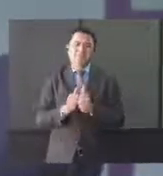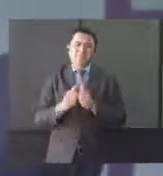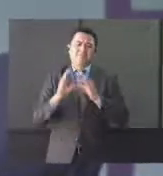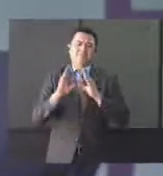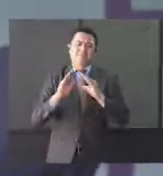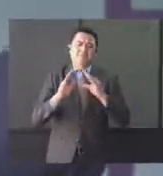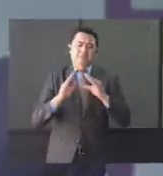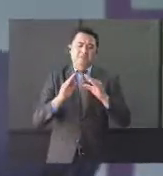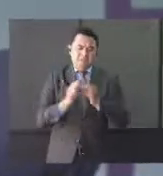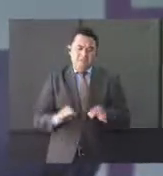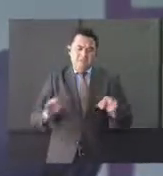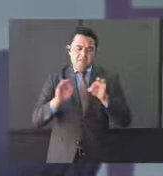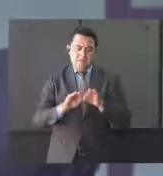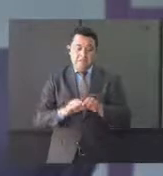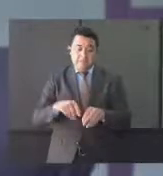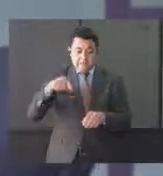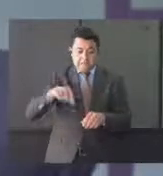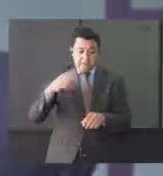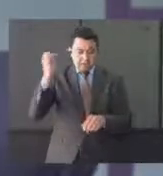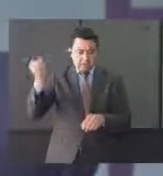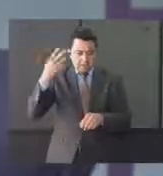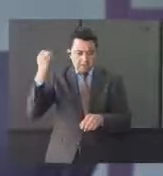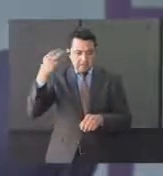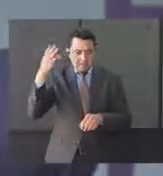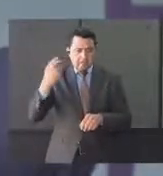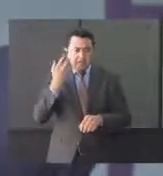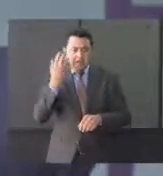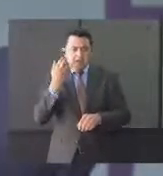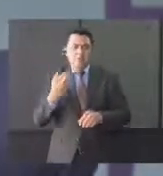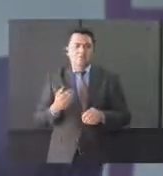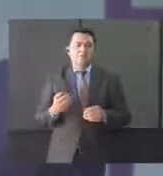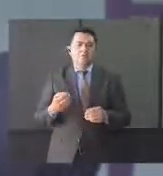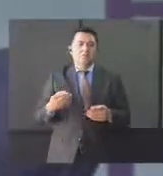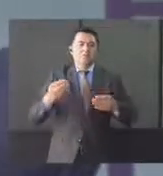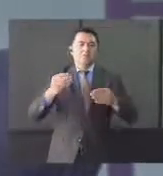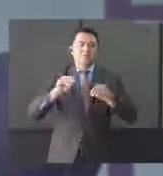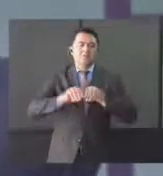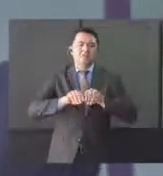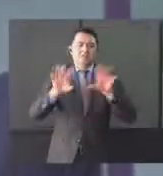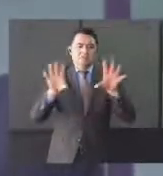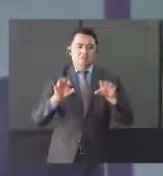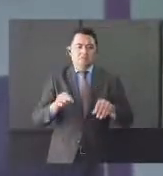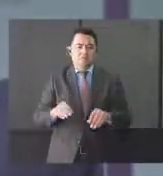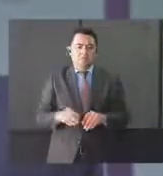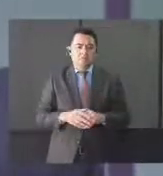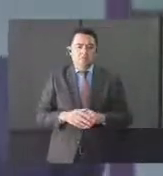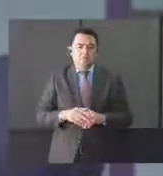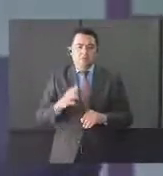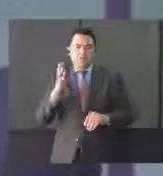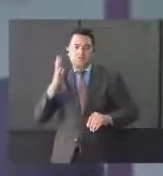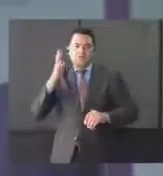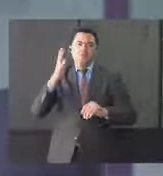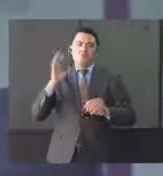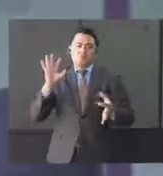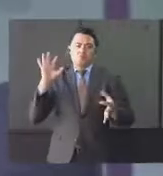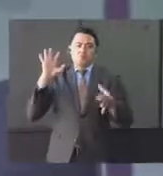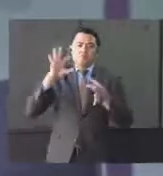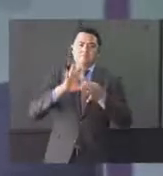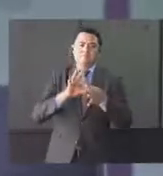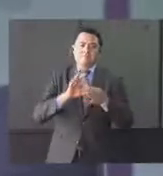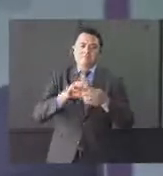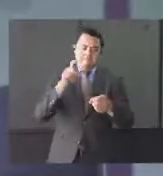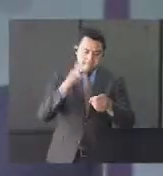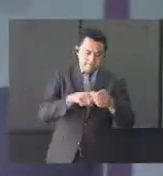we live. And this is what we are trying to promote. Antonio, this is what we want to be part